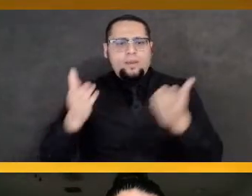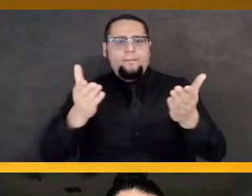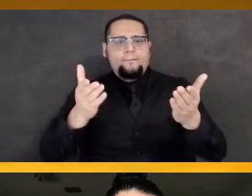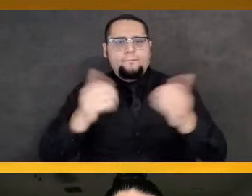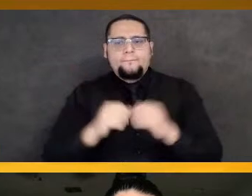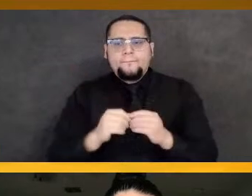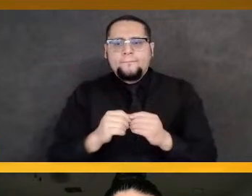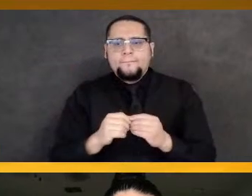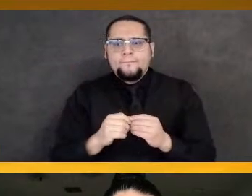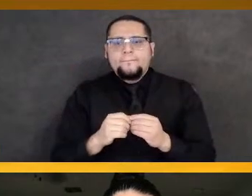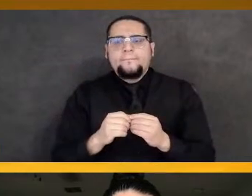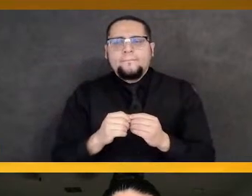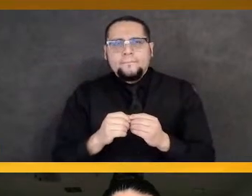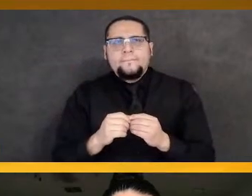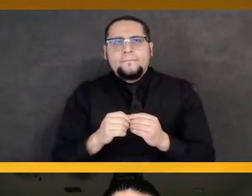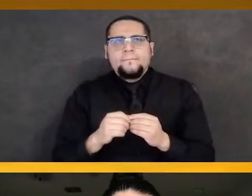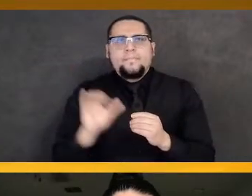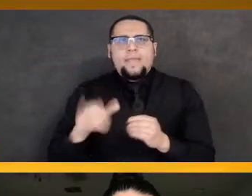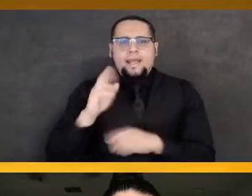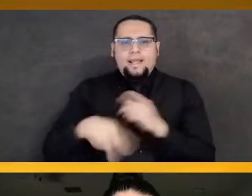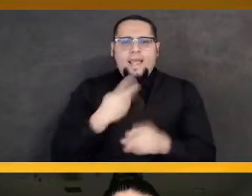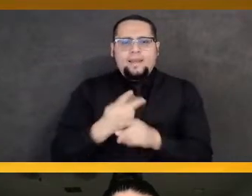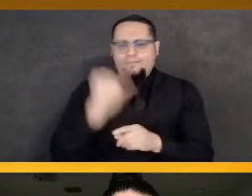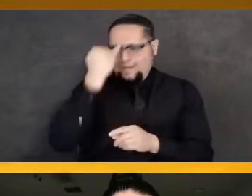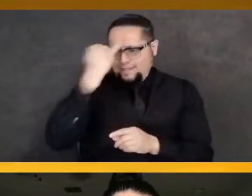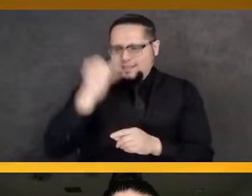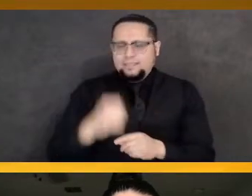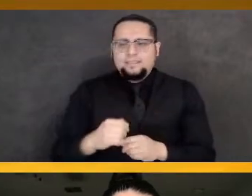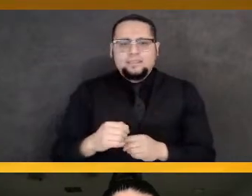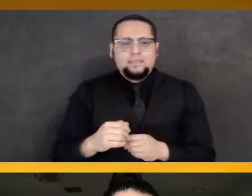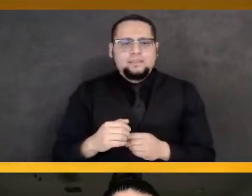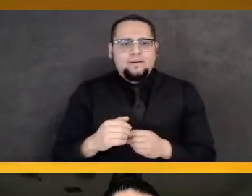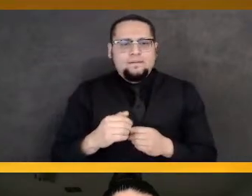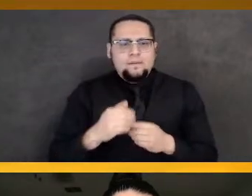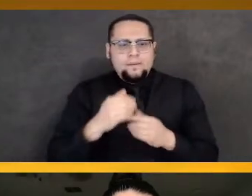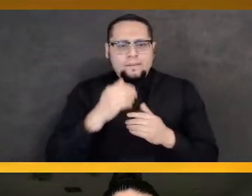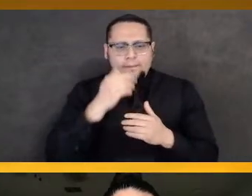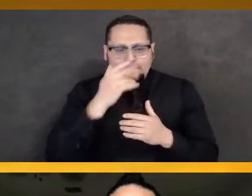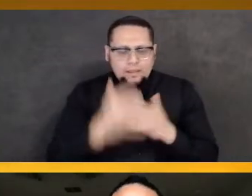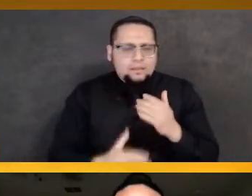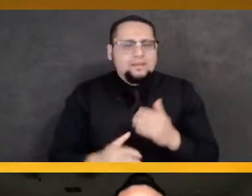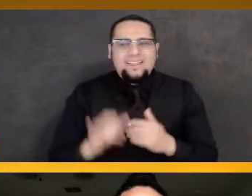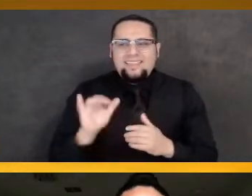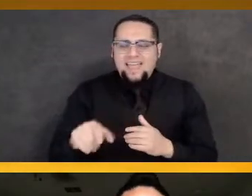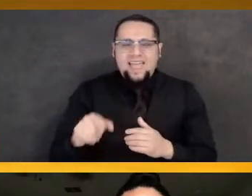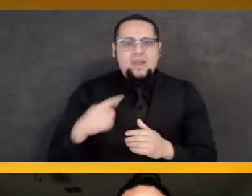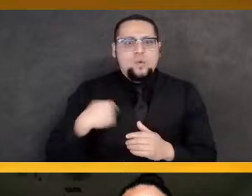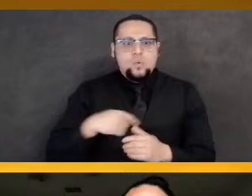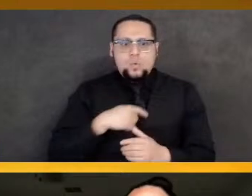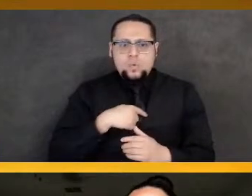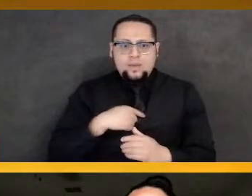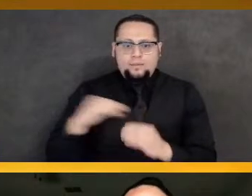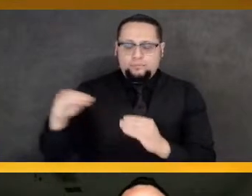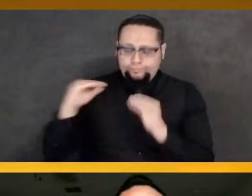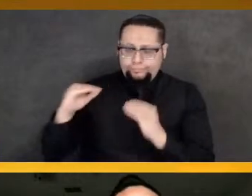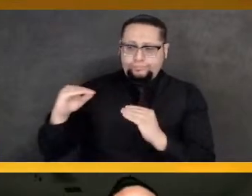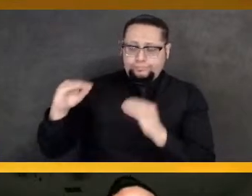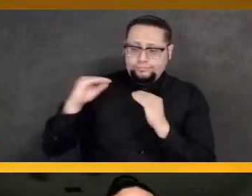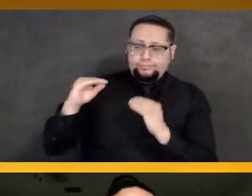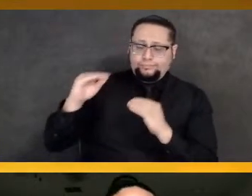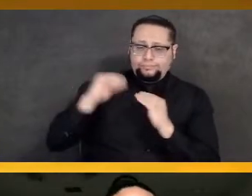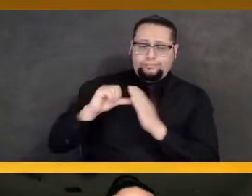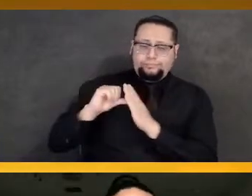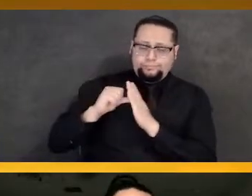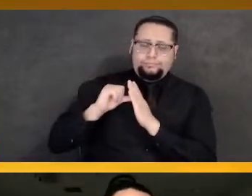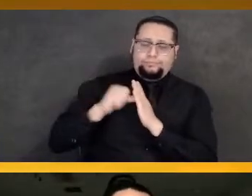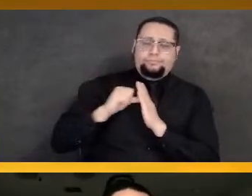these colonial ideas about like blood quantum and everything have been so ingrained into our community so much that, at least from